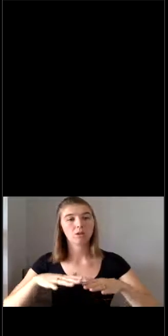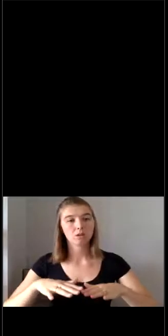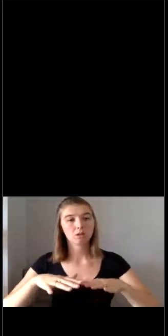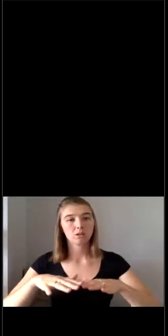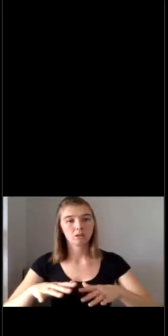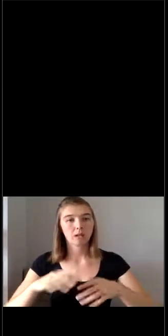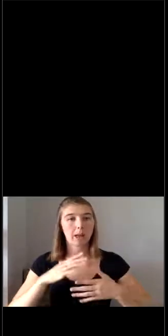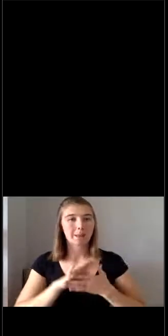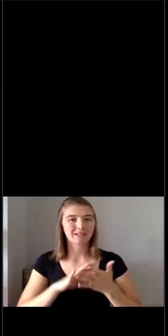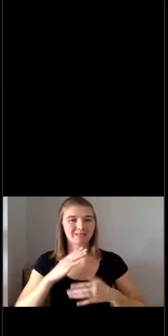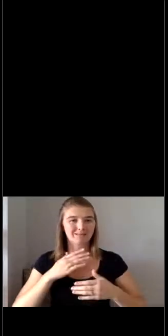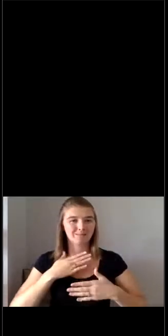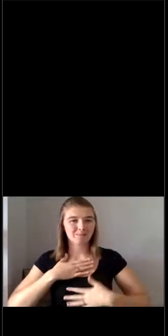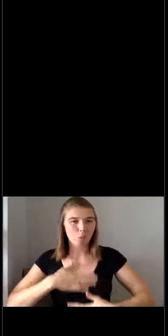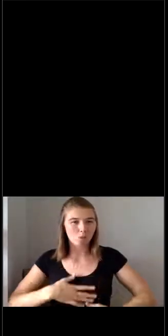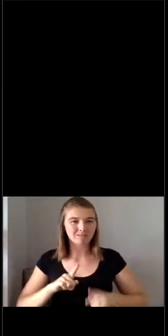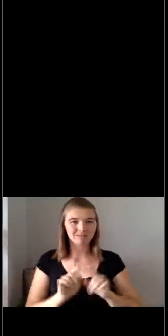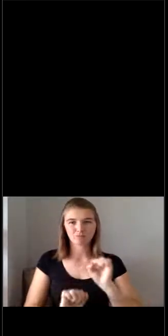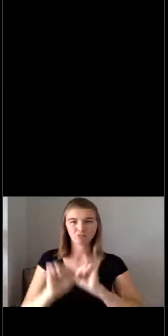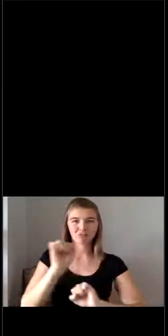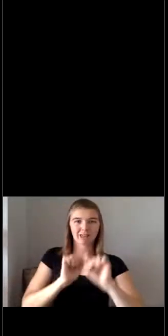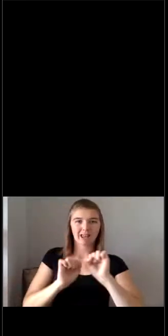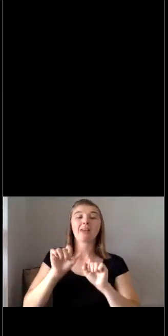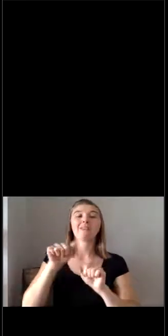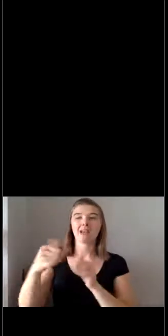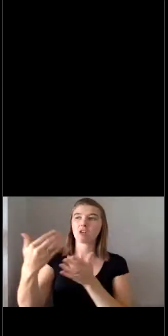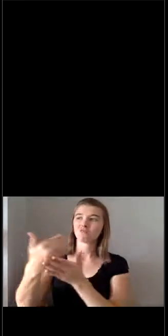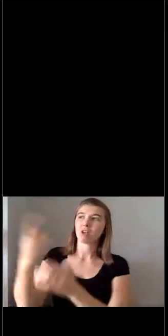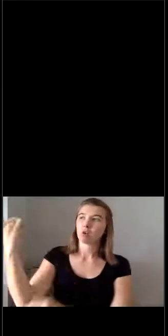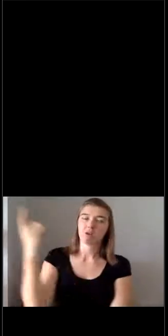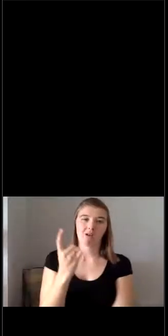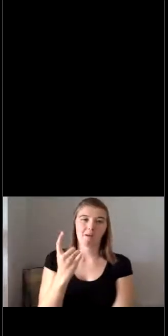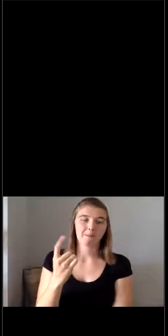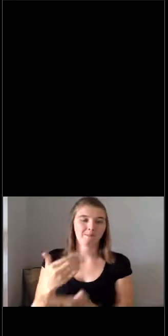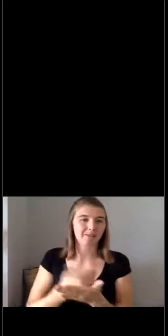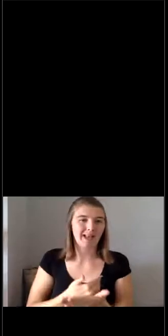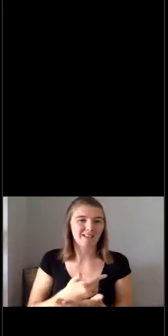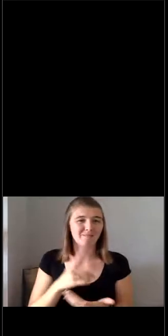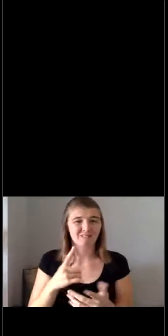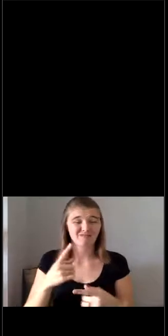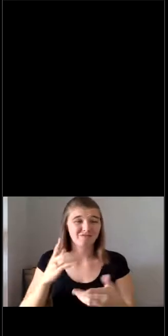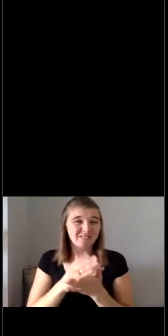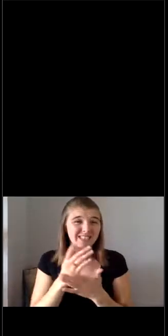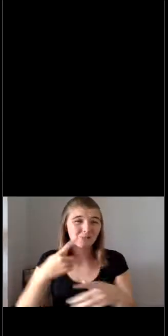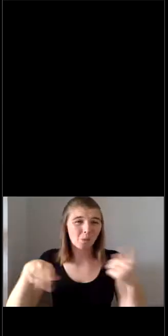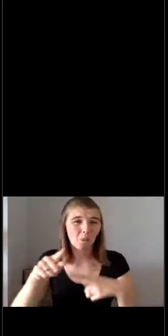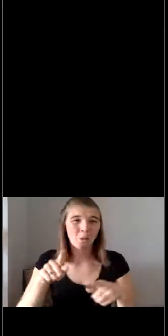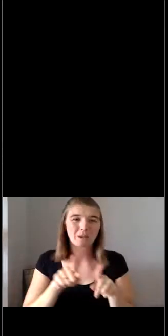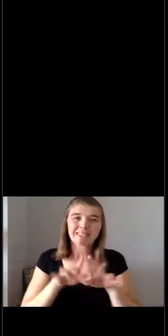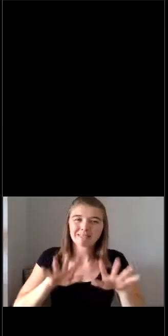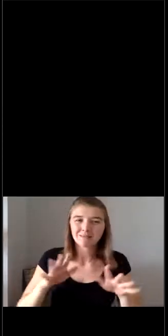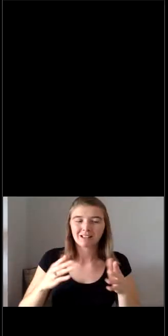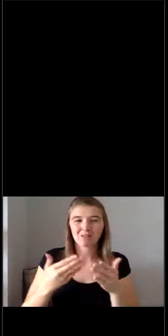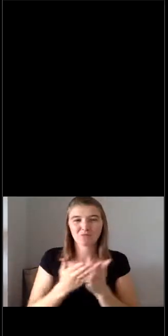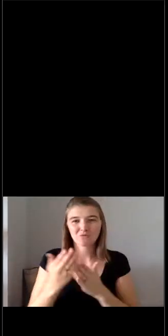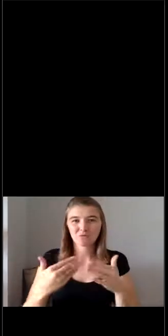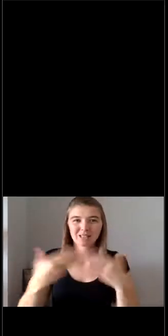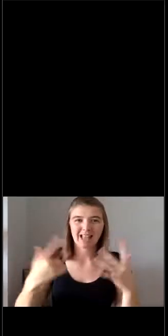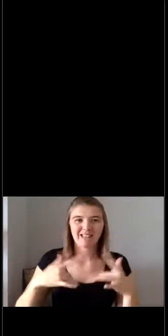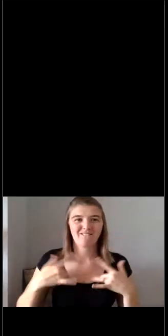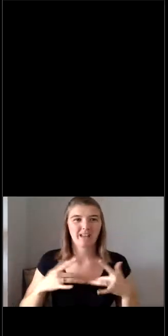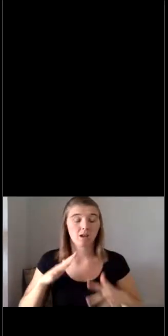But we all have a moment in our life where we feel like we're caught in some kind of riptide. So, you know, we're going into life, into the water, thinking it's just a